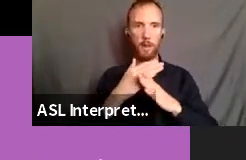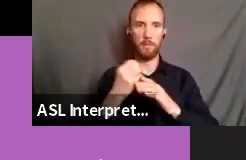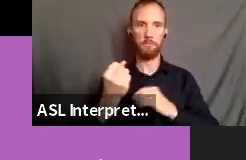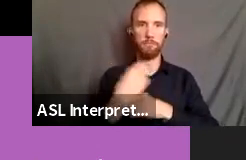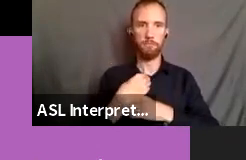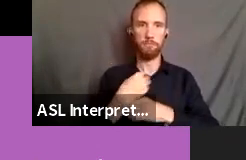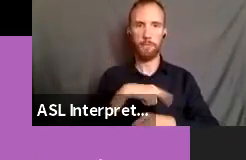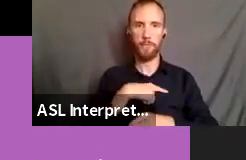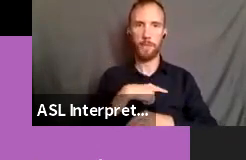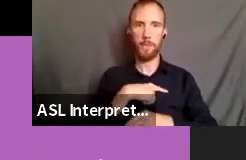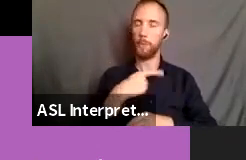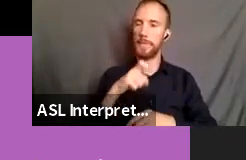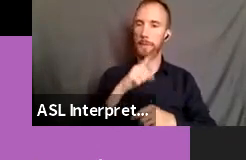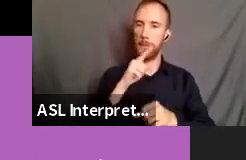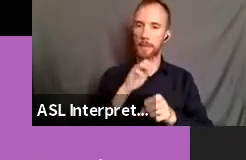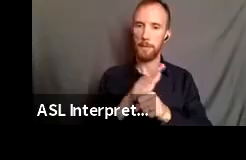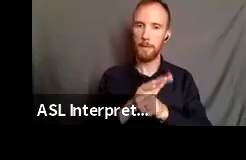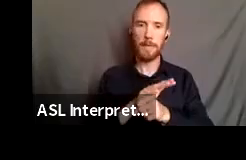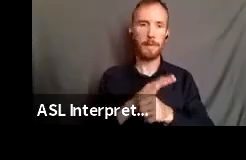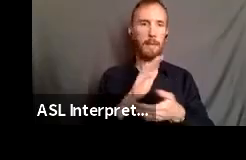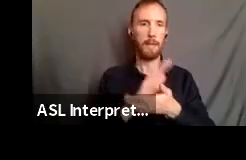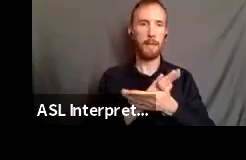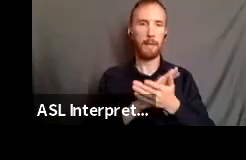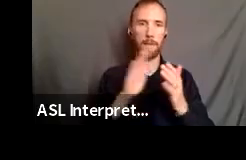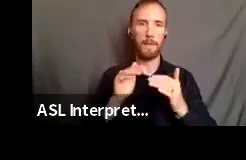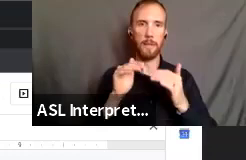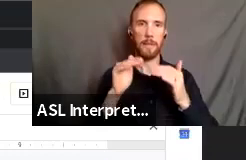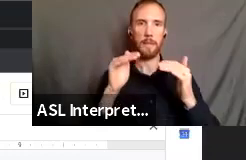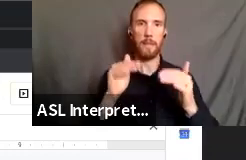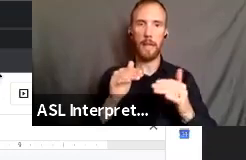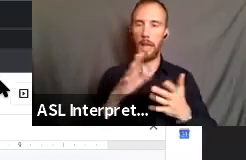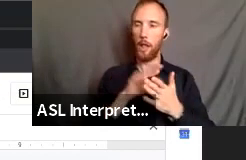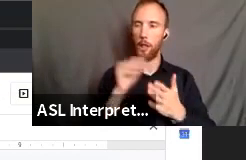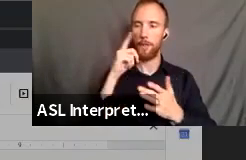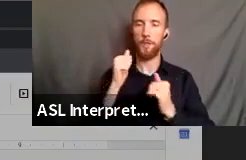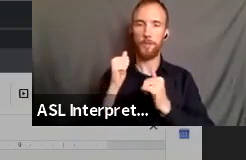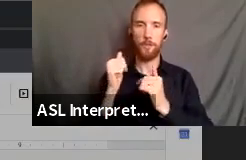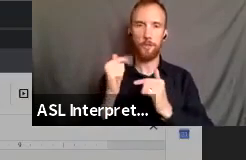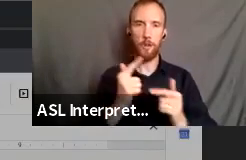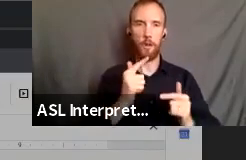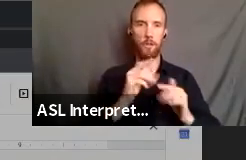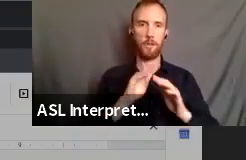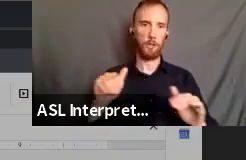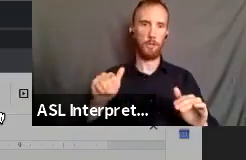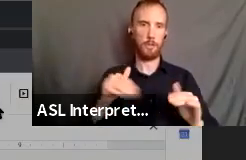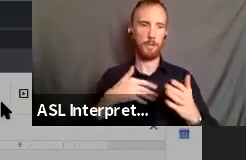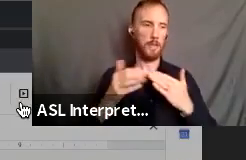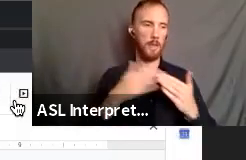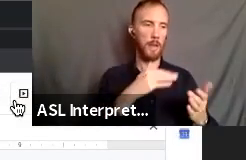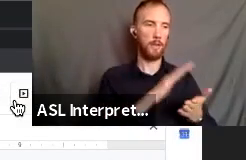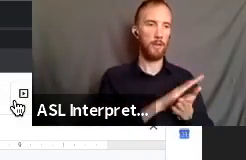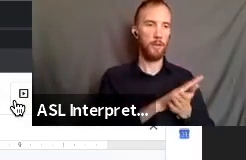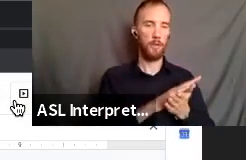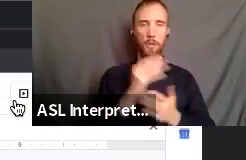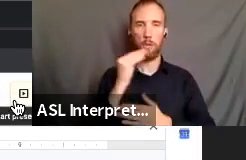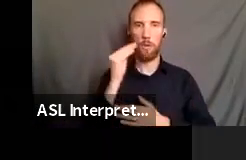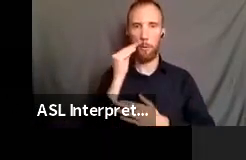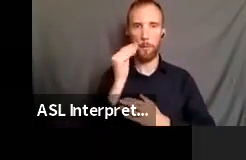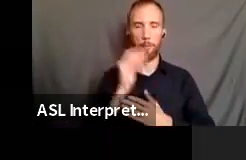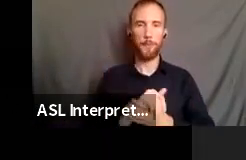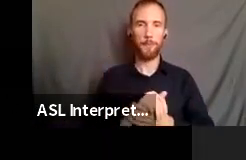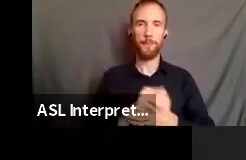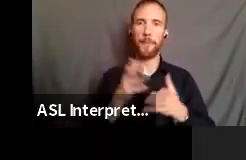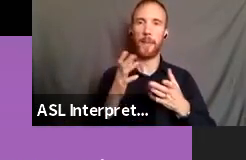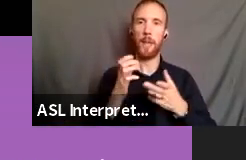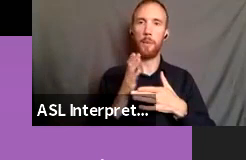academic excellence and robust social emotional learning for every child no matter where the learning is happening i want to share a little bit